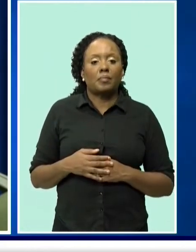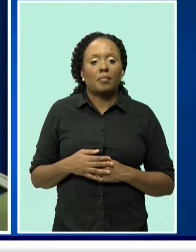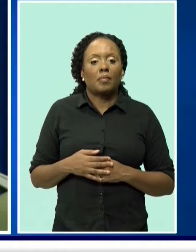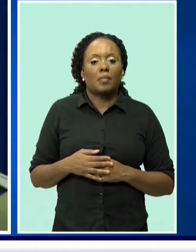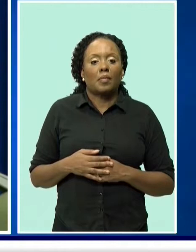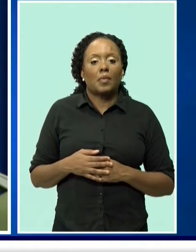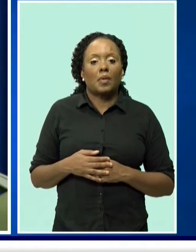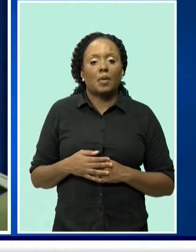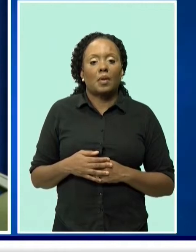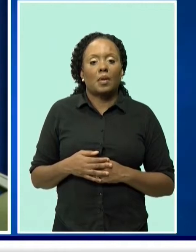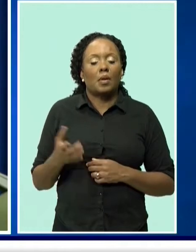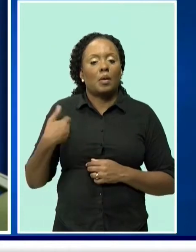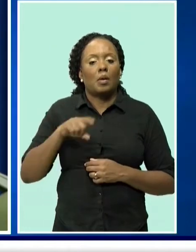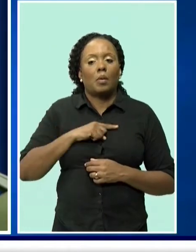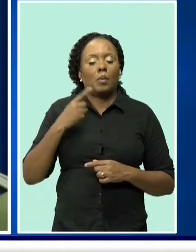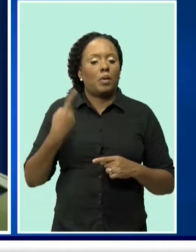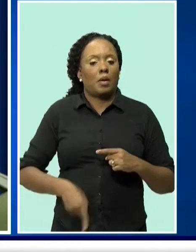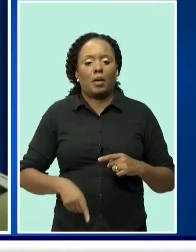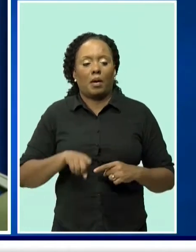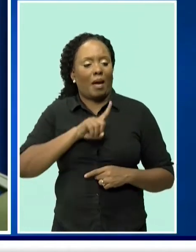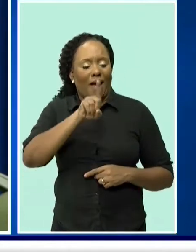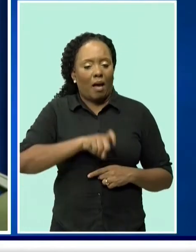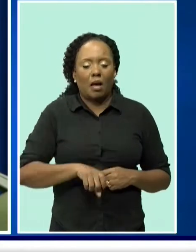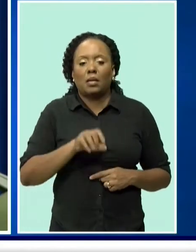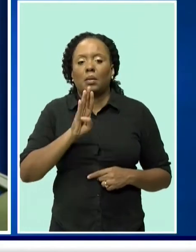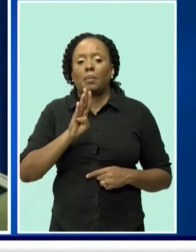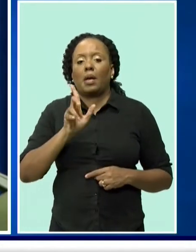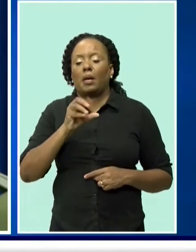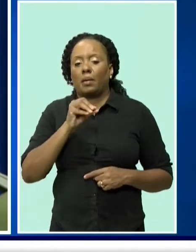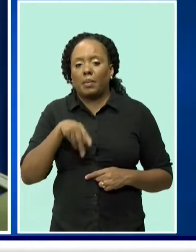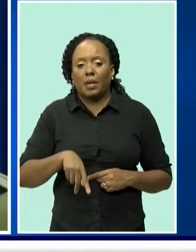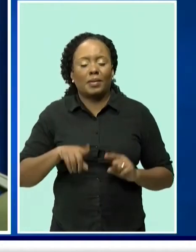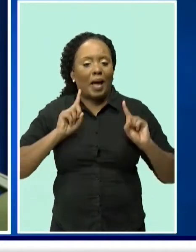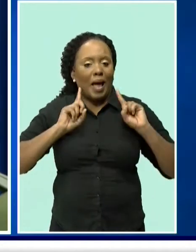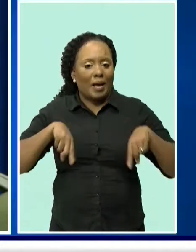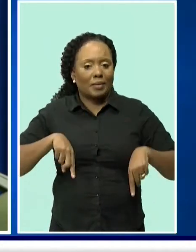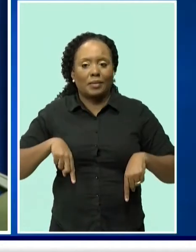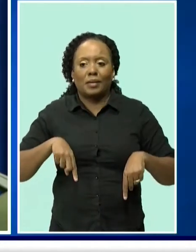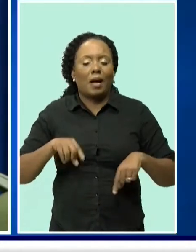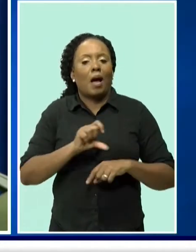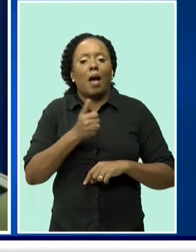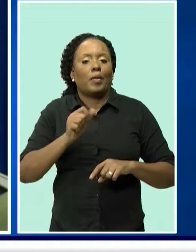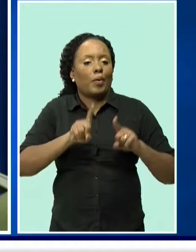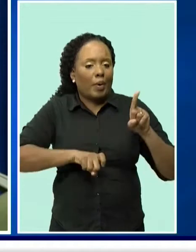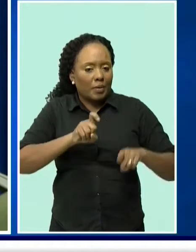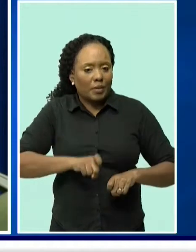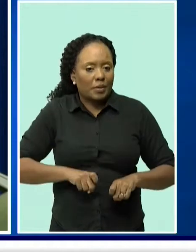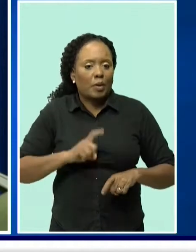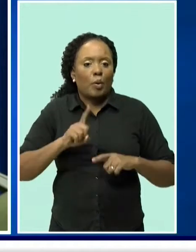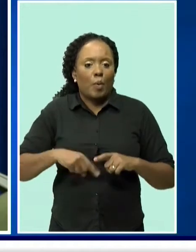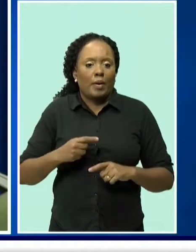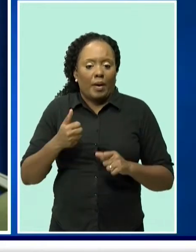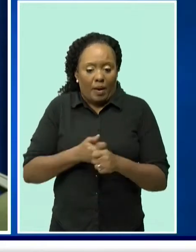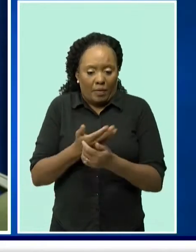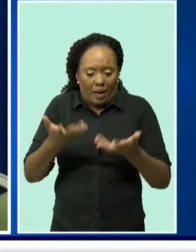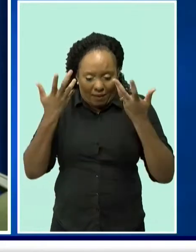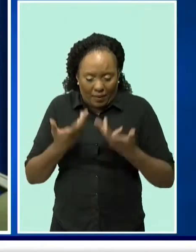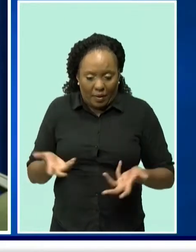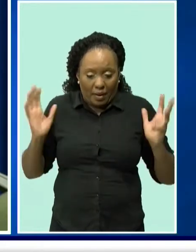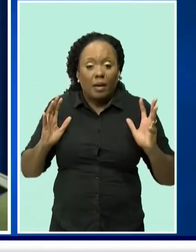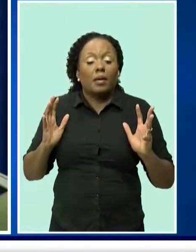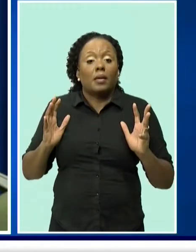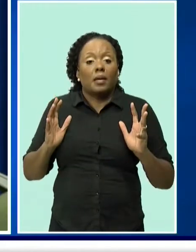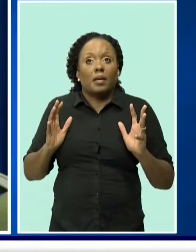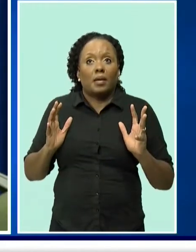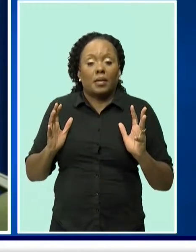Light and Power Company to answer interrogatories at this stage when its case has been closed. Any motion for the